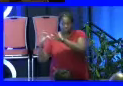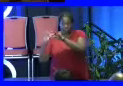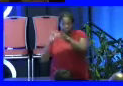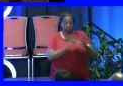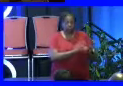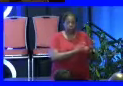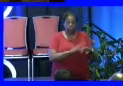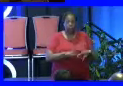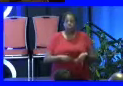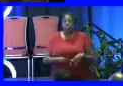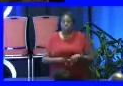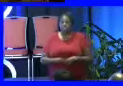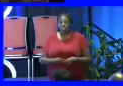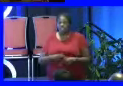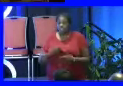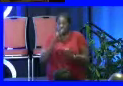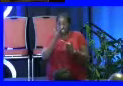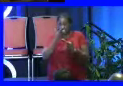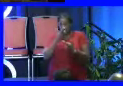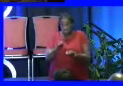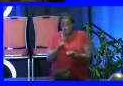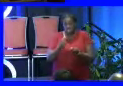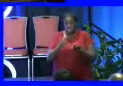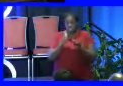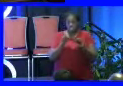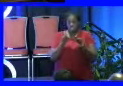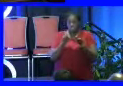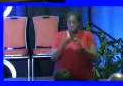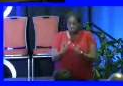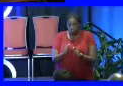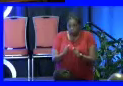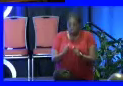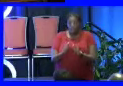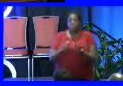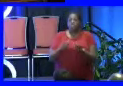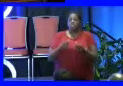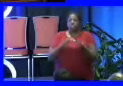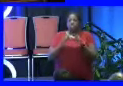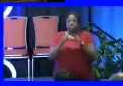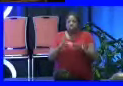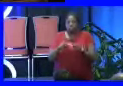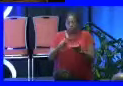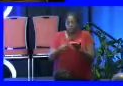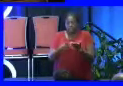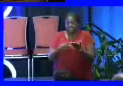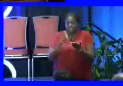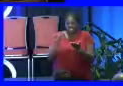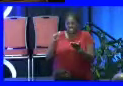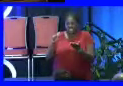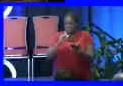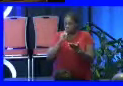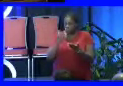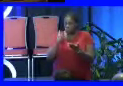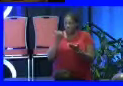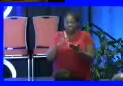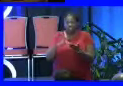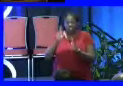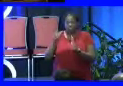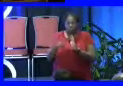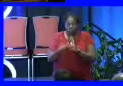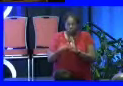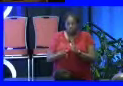very interesting to try and walk in that data conversation when you don't have any role